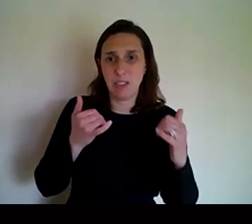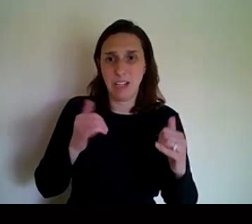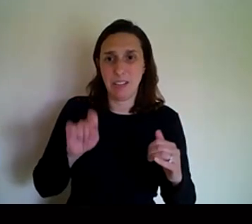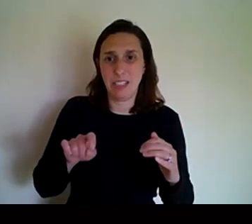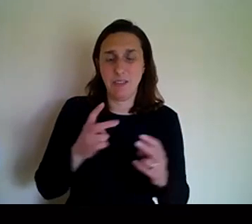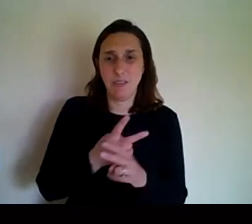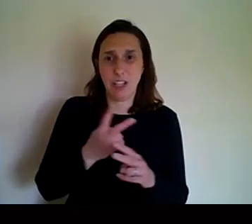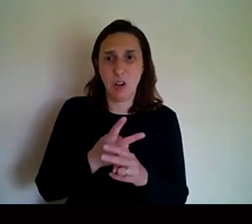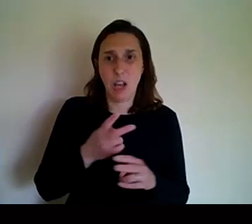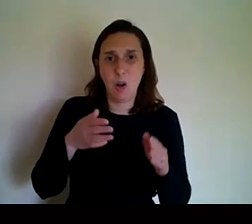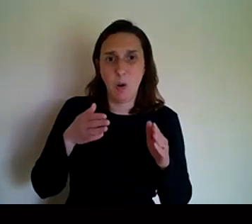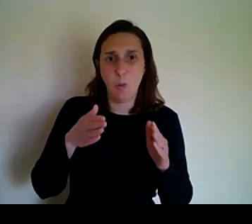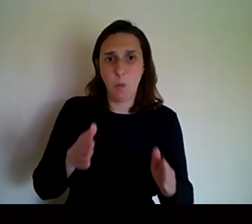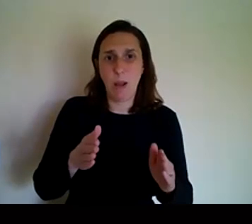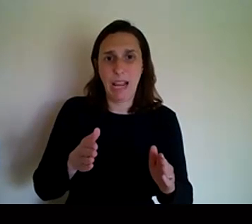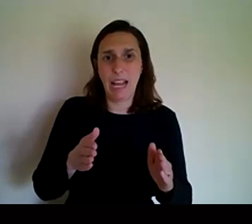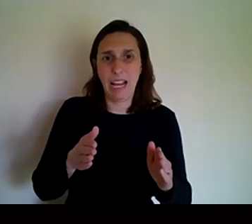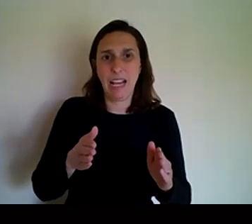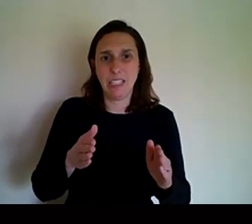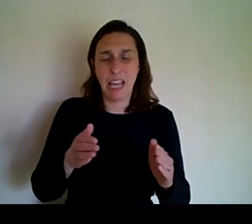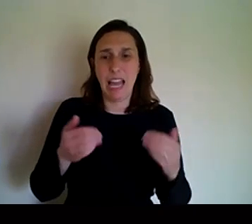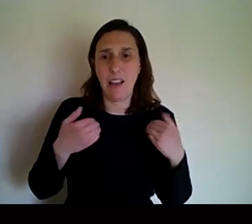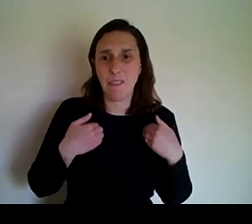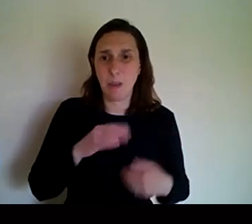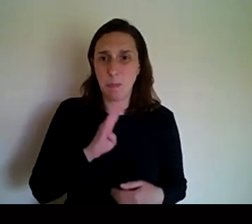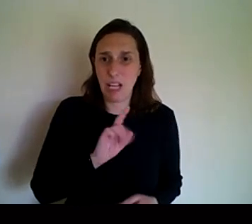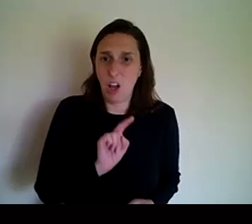getting my B all on its own.